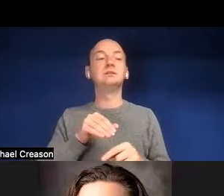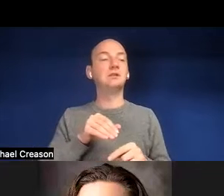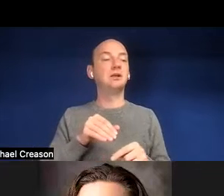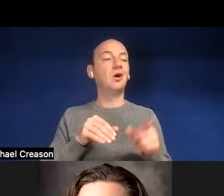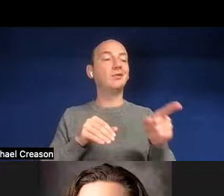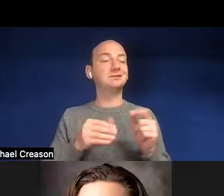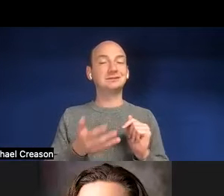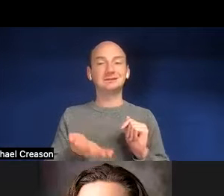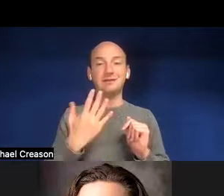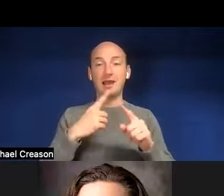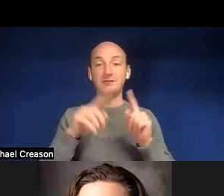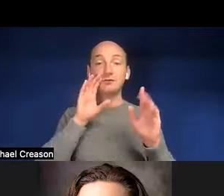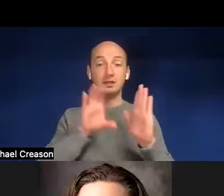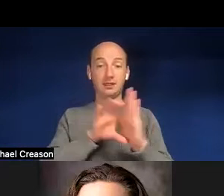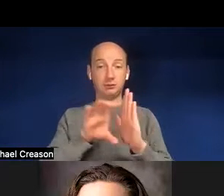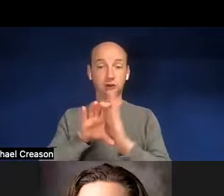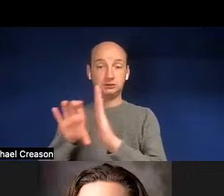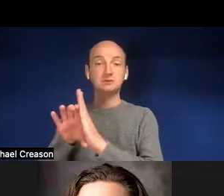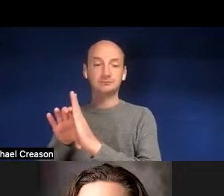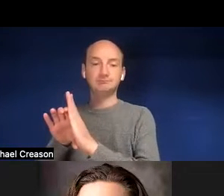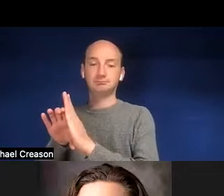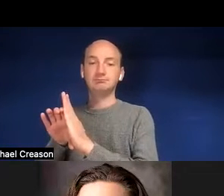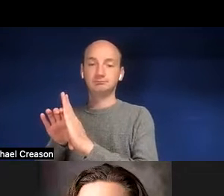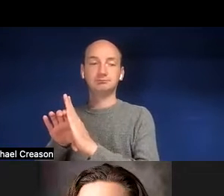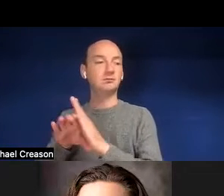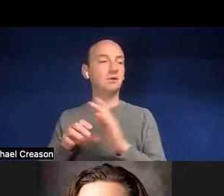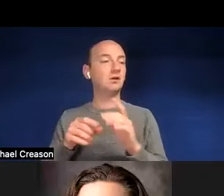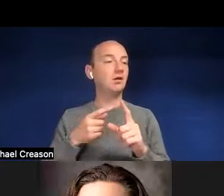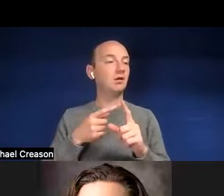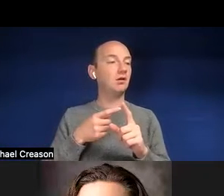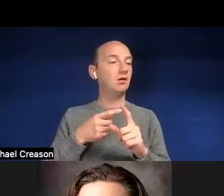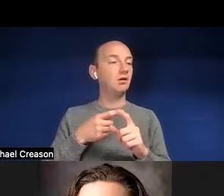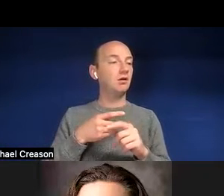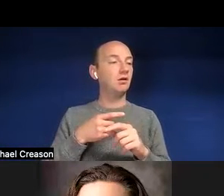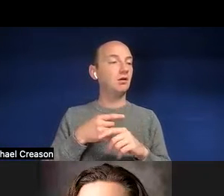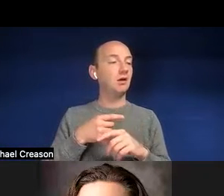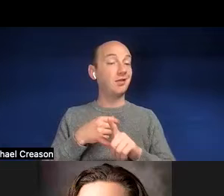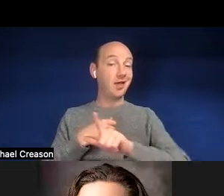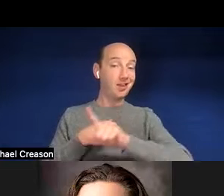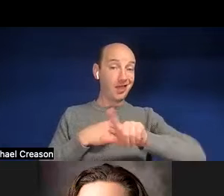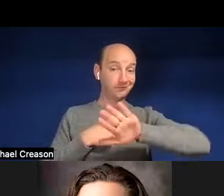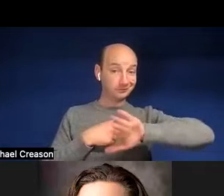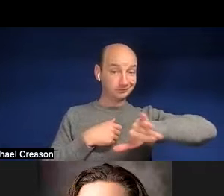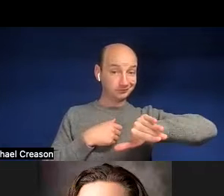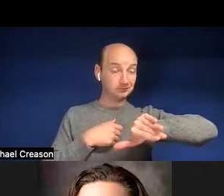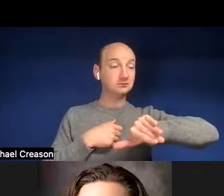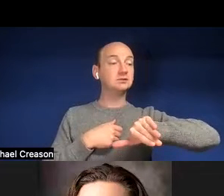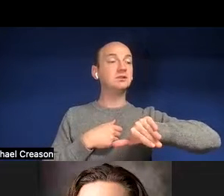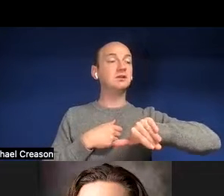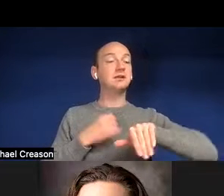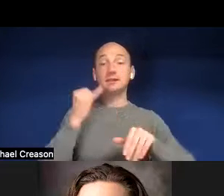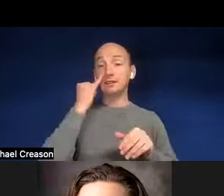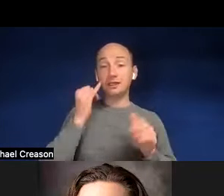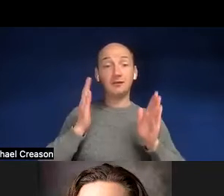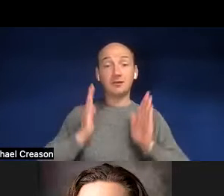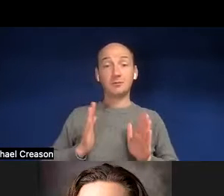different images collected sequentially. And the leftmost image shows what you would see if the person is